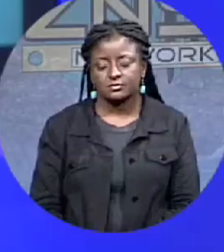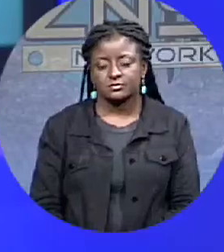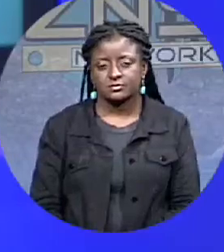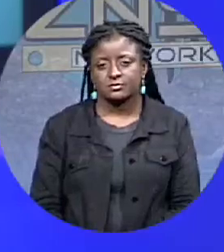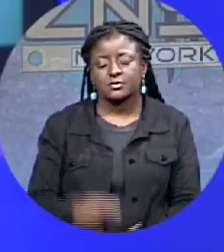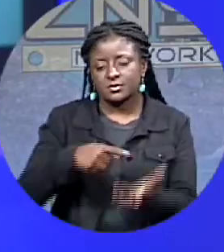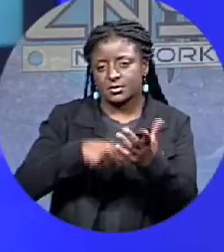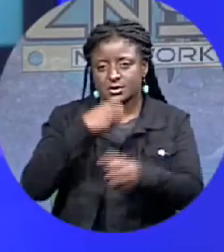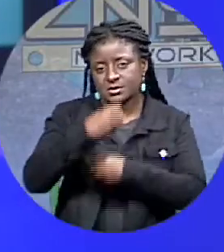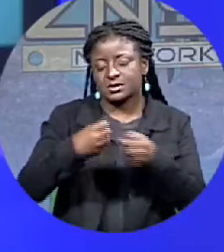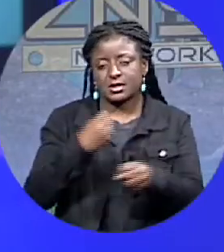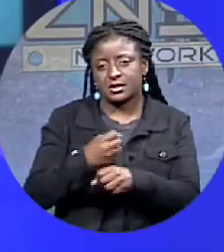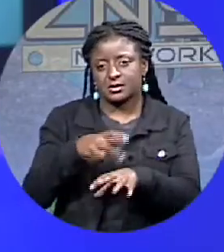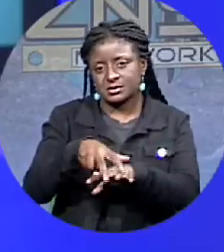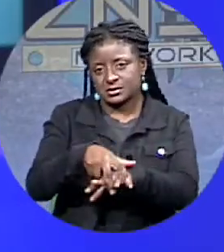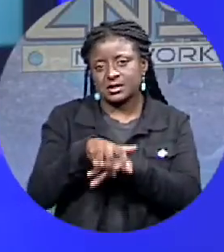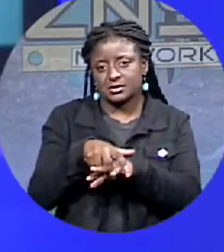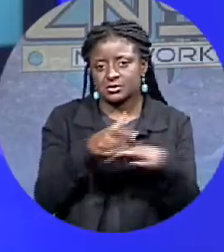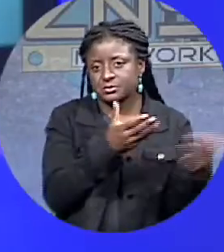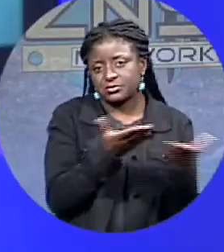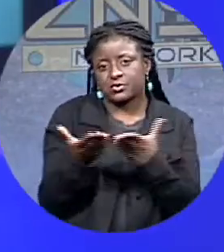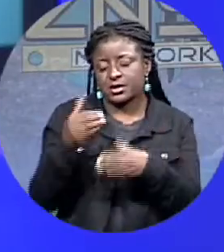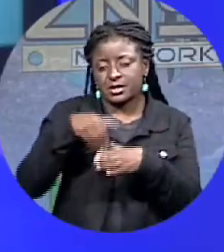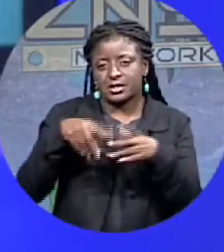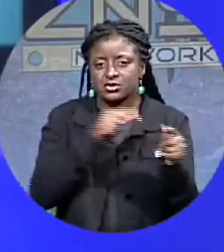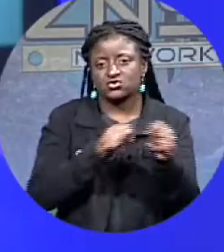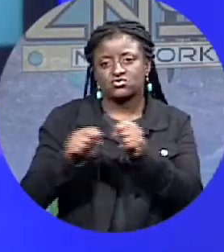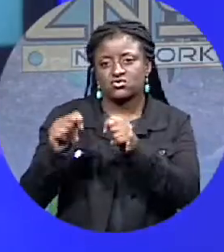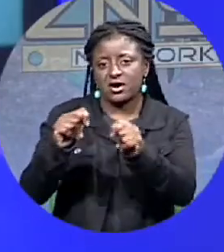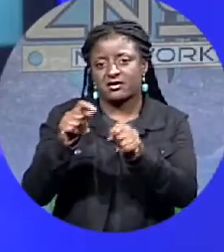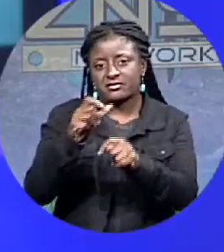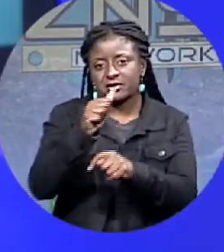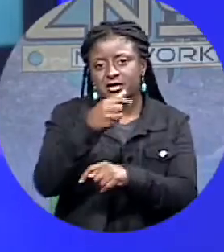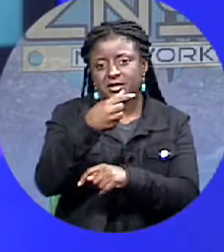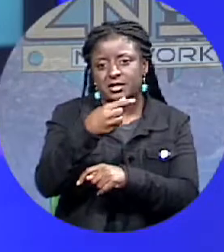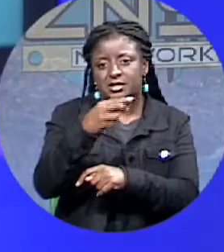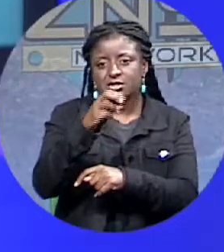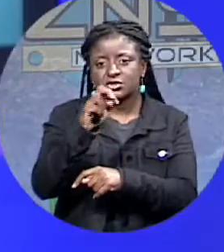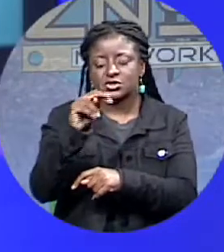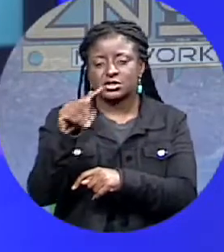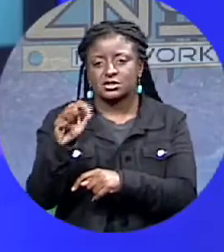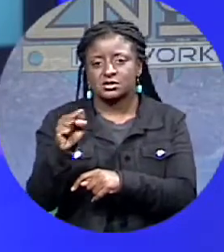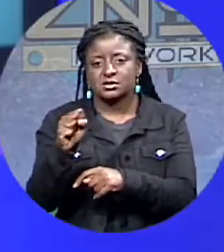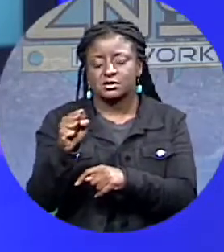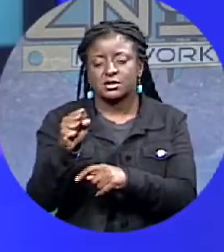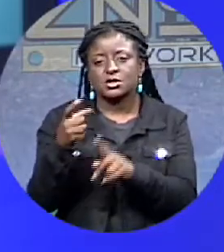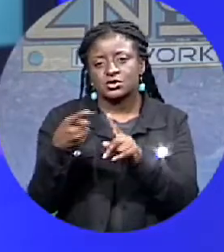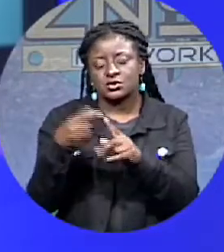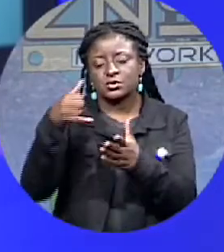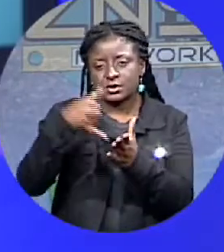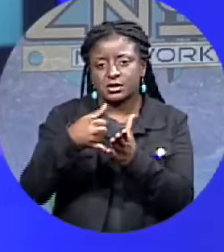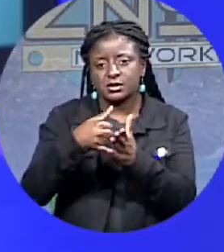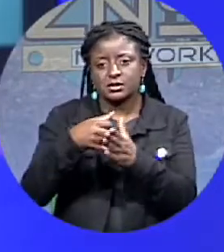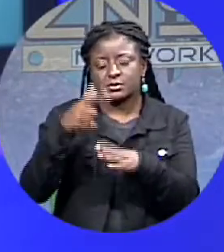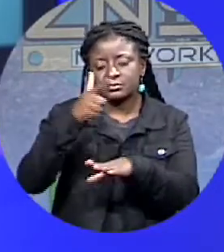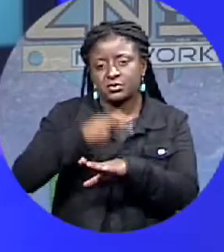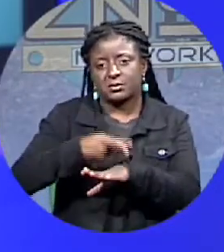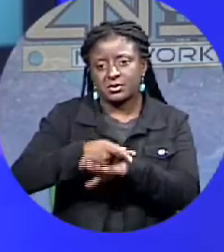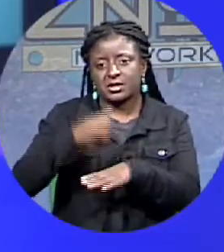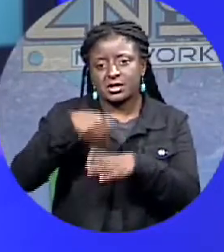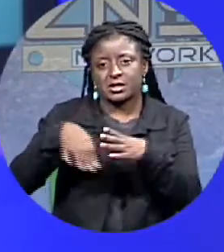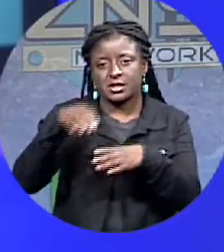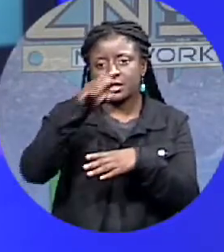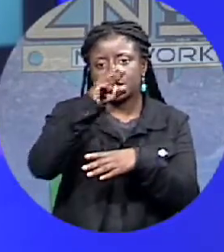So far this year, Sandals has flown in travel agents from Boston, New York, and Chicago to its property in Exuma, in the Turks and